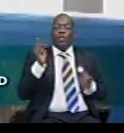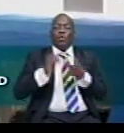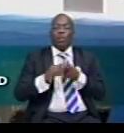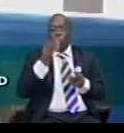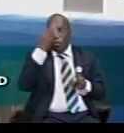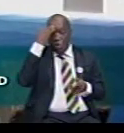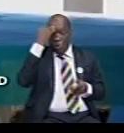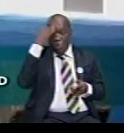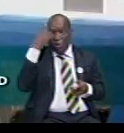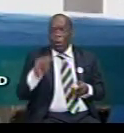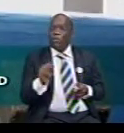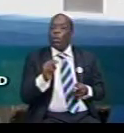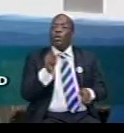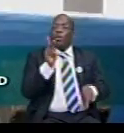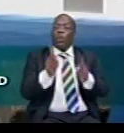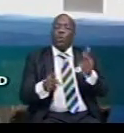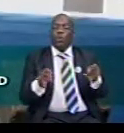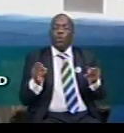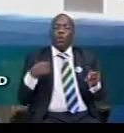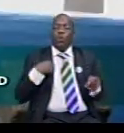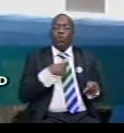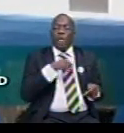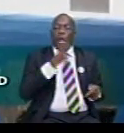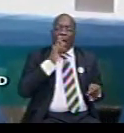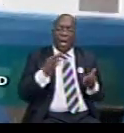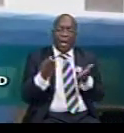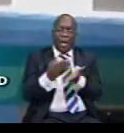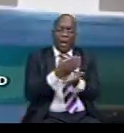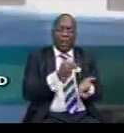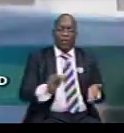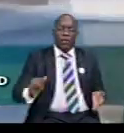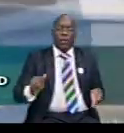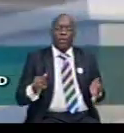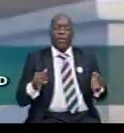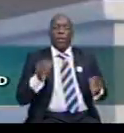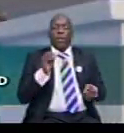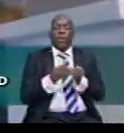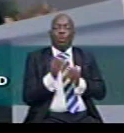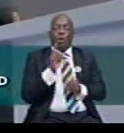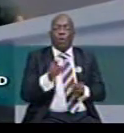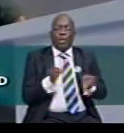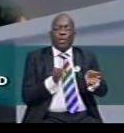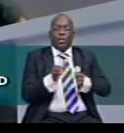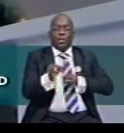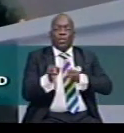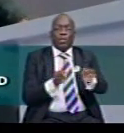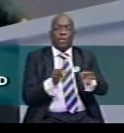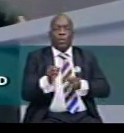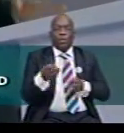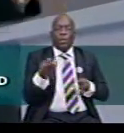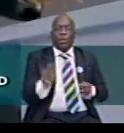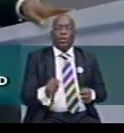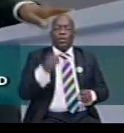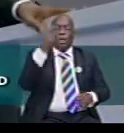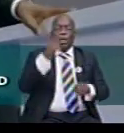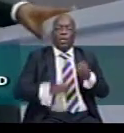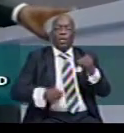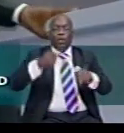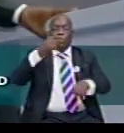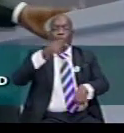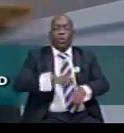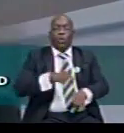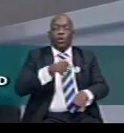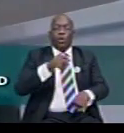are harvesting. Number one is describing the end time people to be harvested. Number